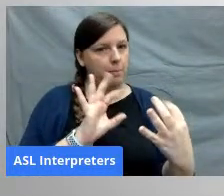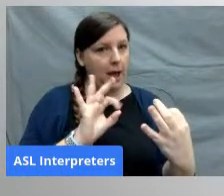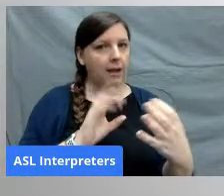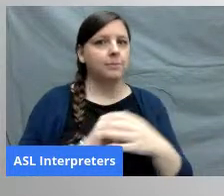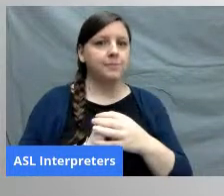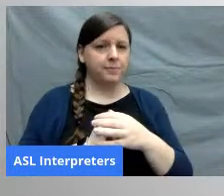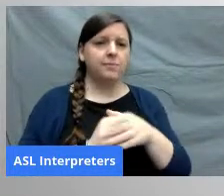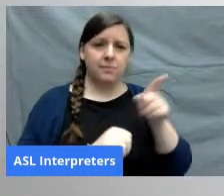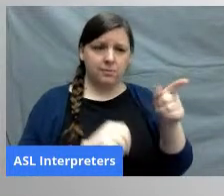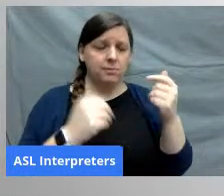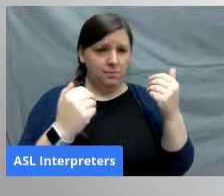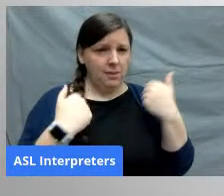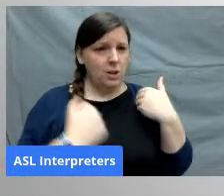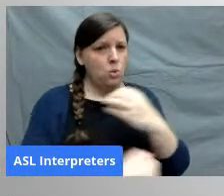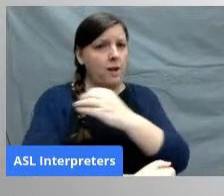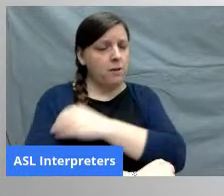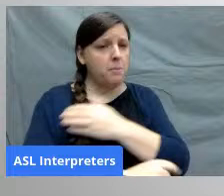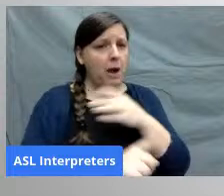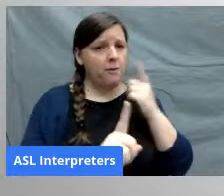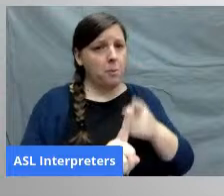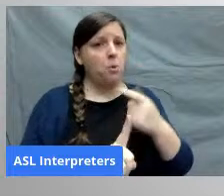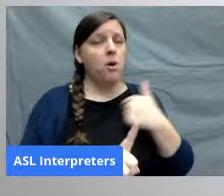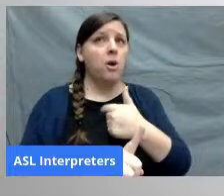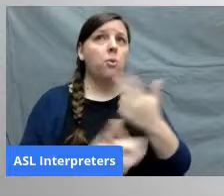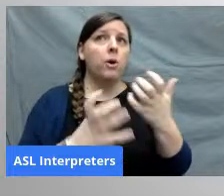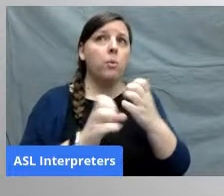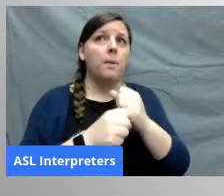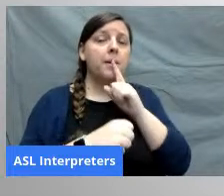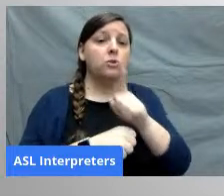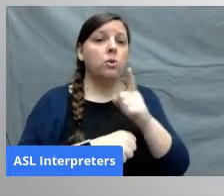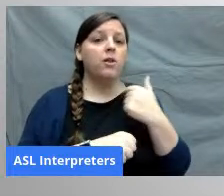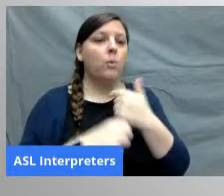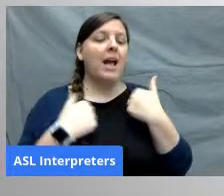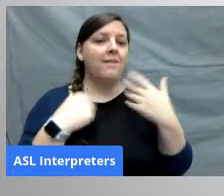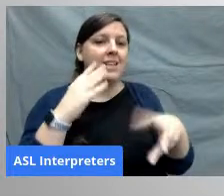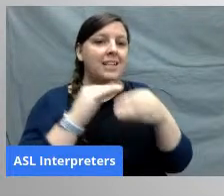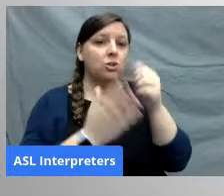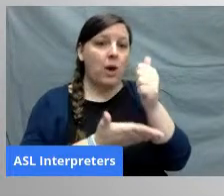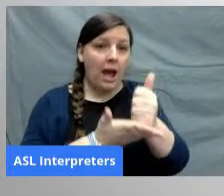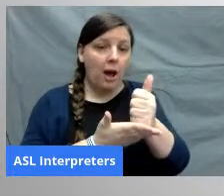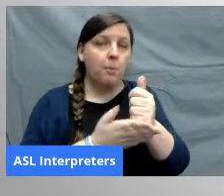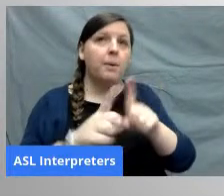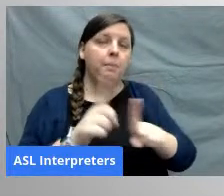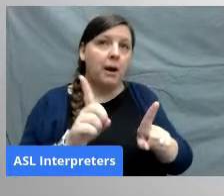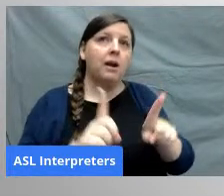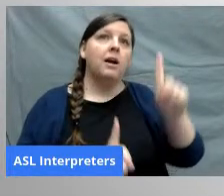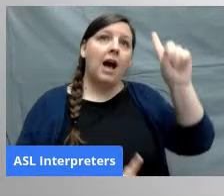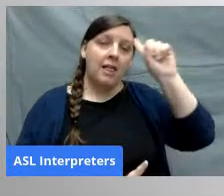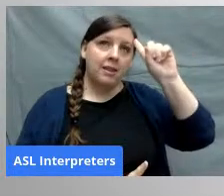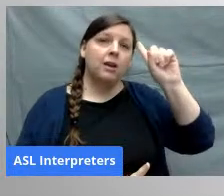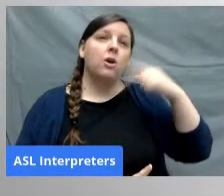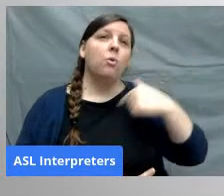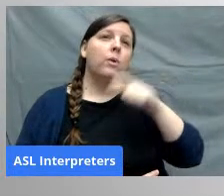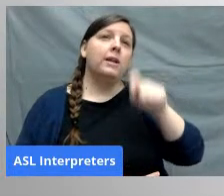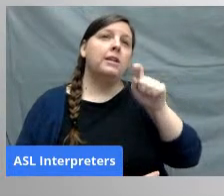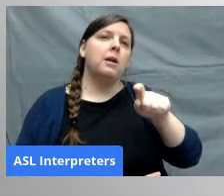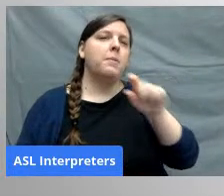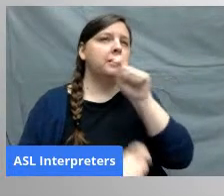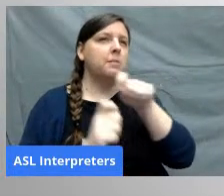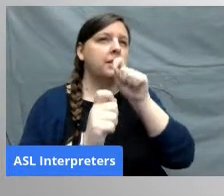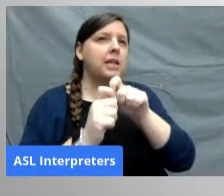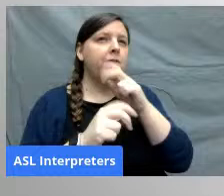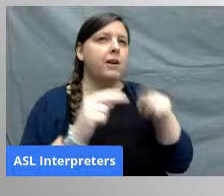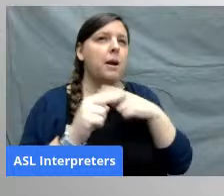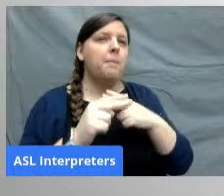to make sure that we have the additional help, but I think we also have to be very specific about the standards